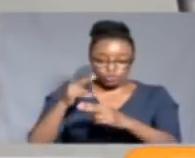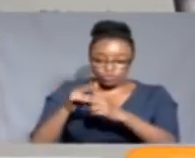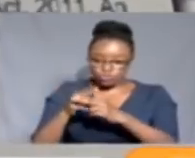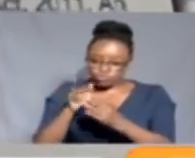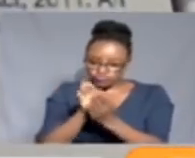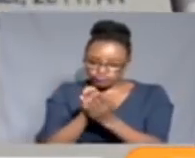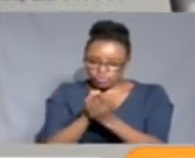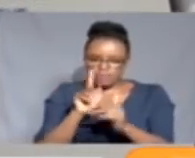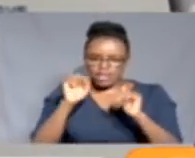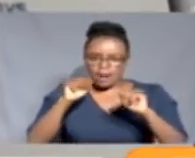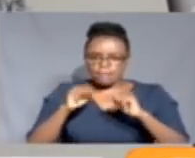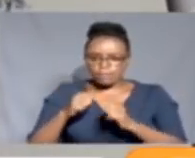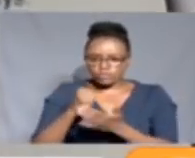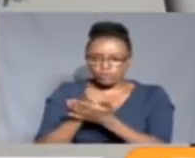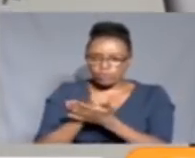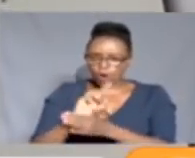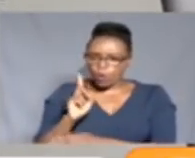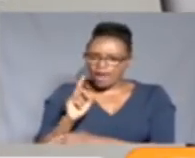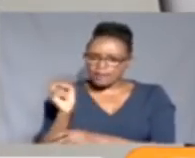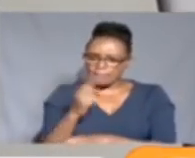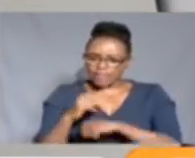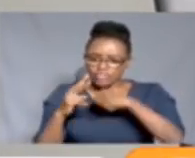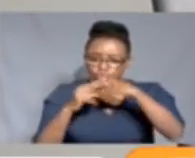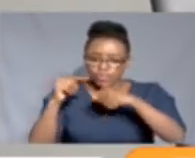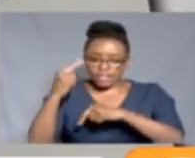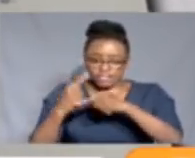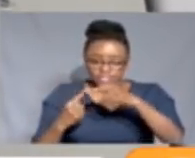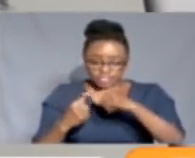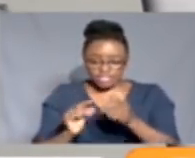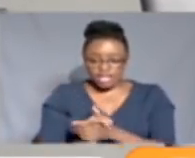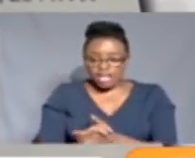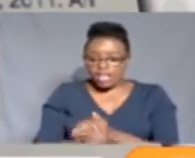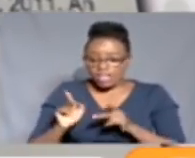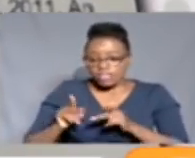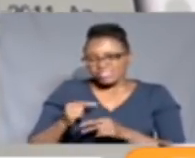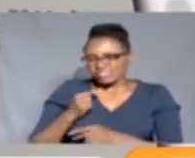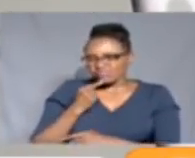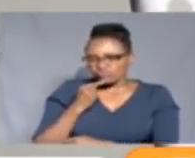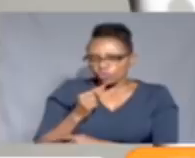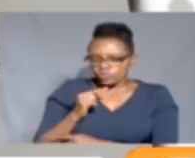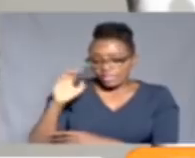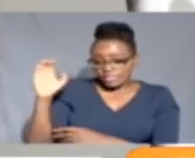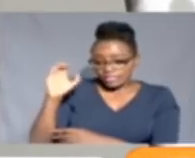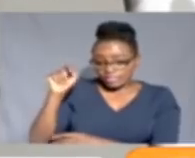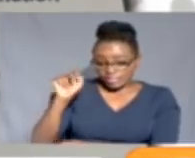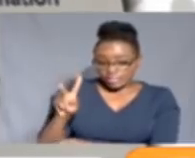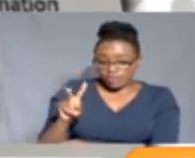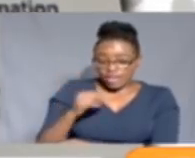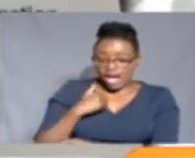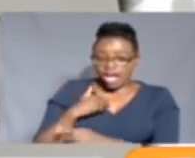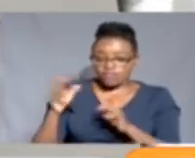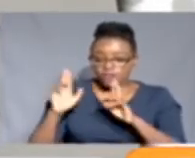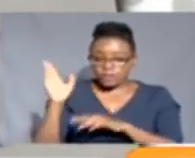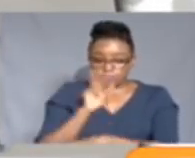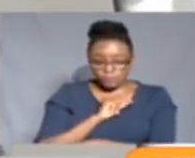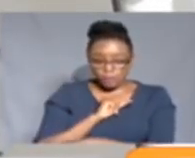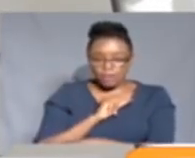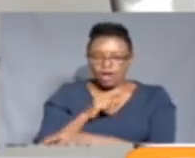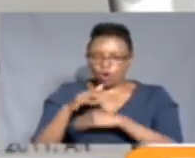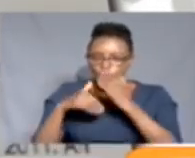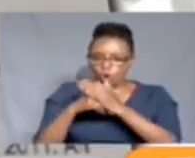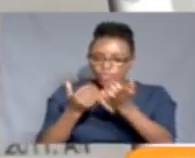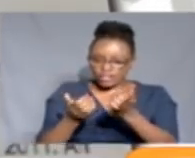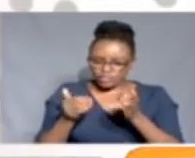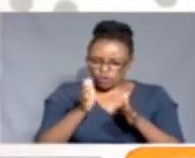and potentially register by latest July this year. Though sources told Citizen TV they already have the bulk of the requirements